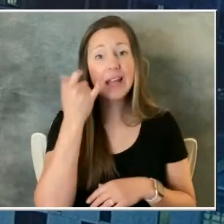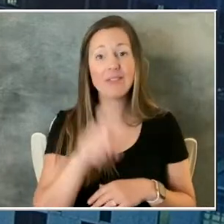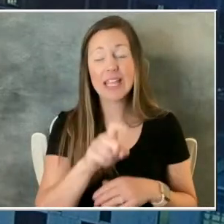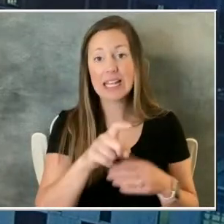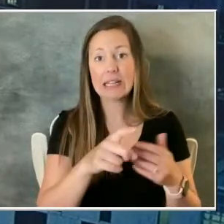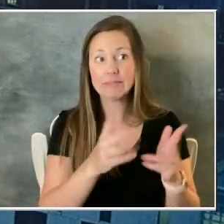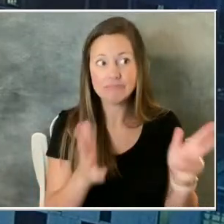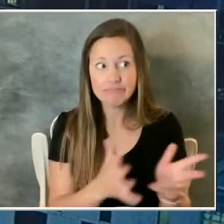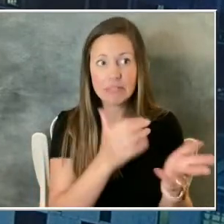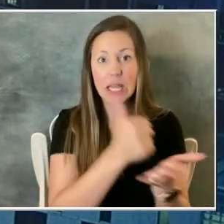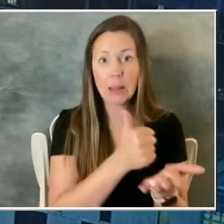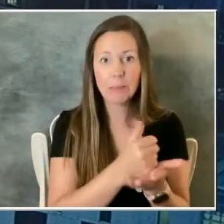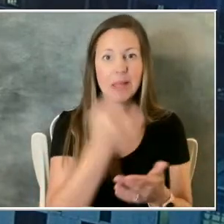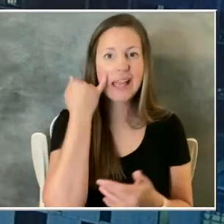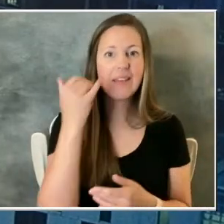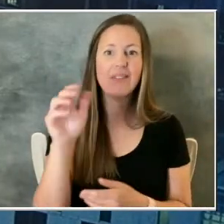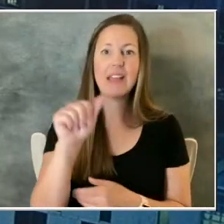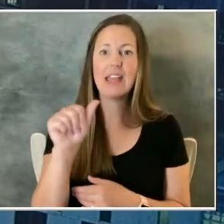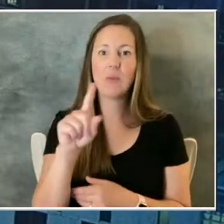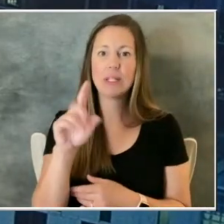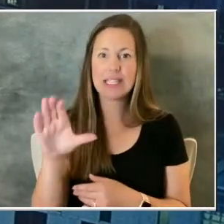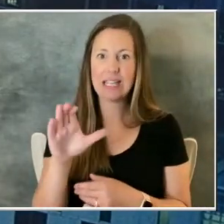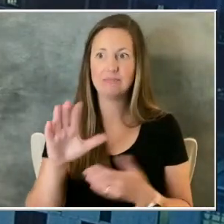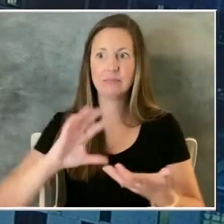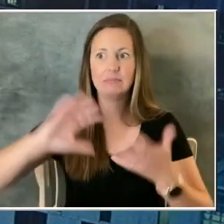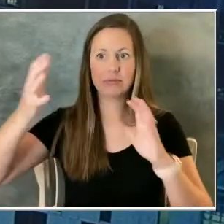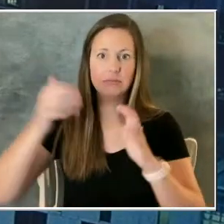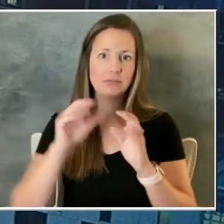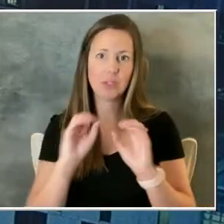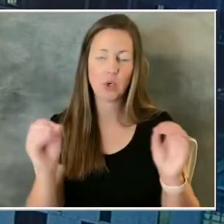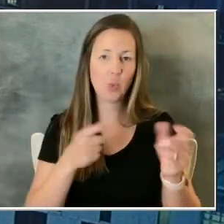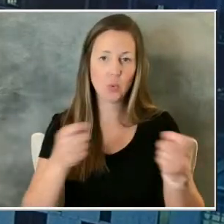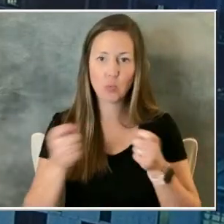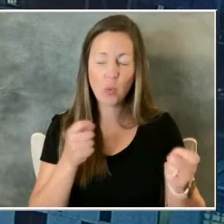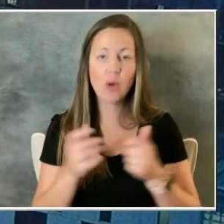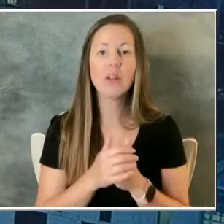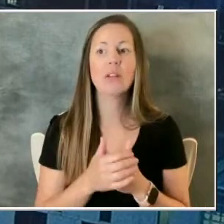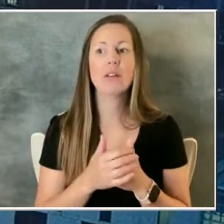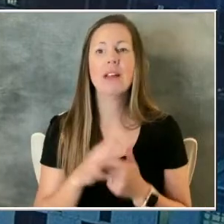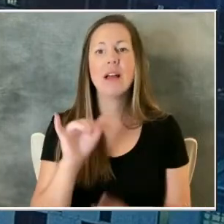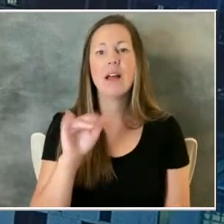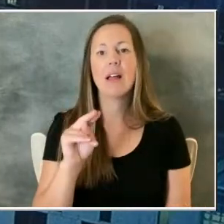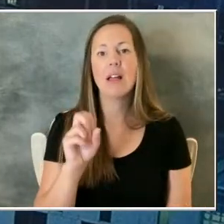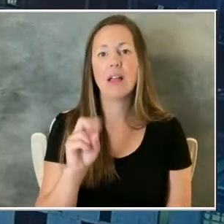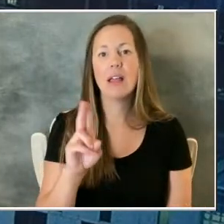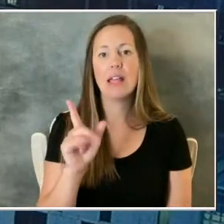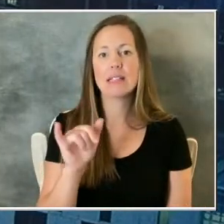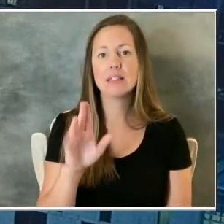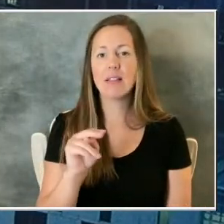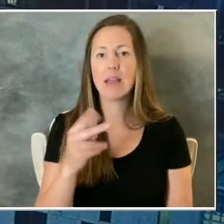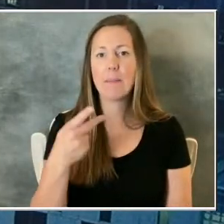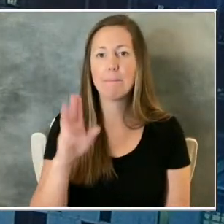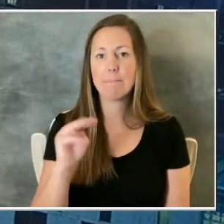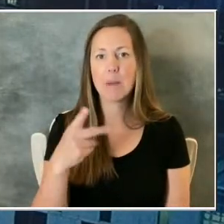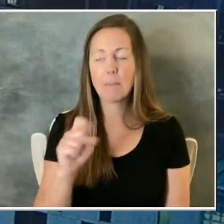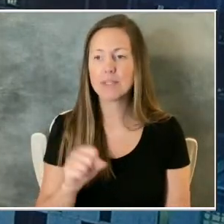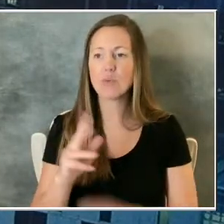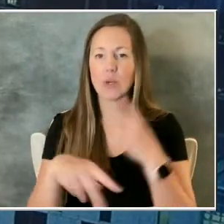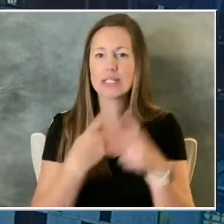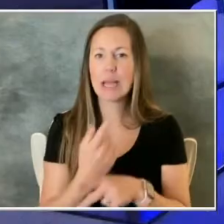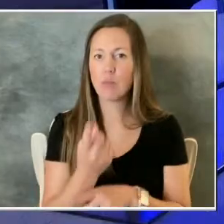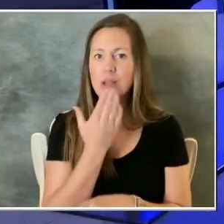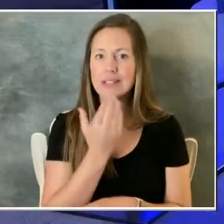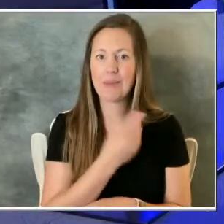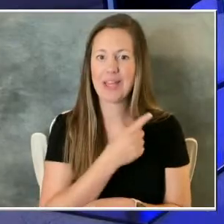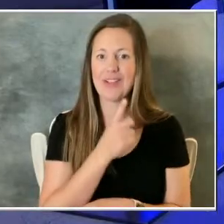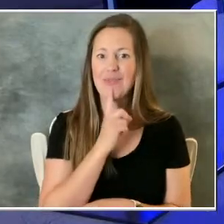out of control. We see patients on insulin pumps or those with type 1 diabetes, and so we're around for all the extra tricky things. Extra